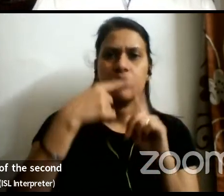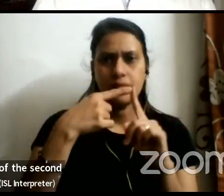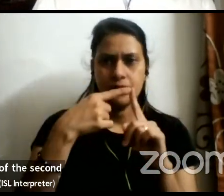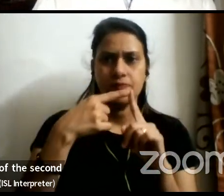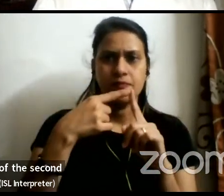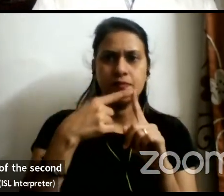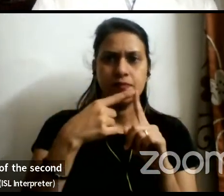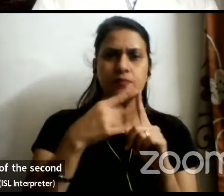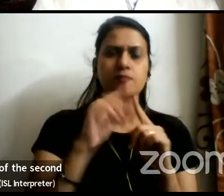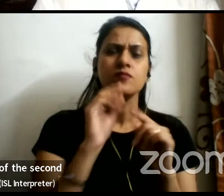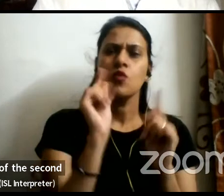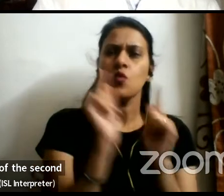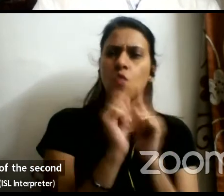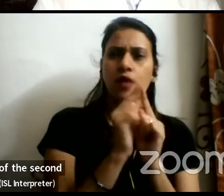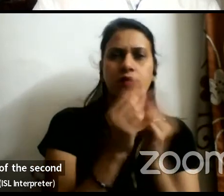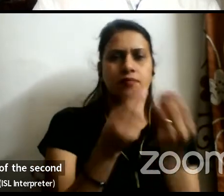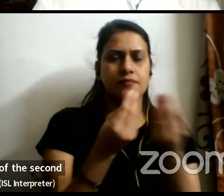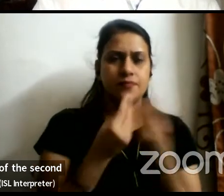shed some light on.